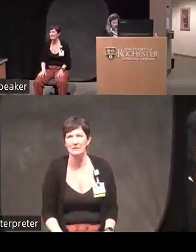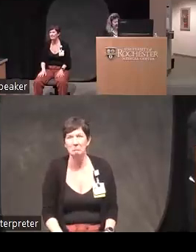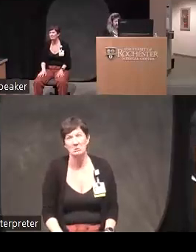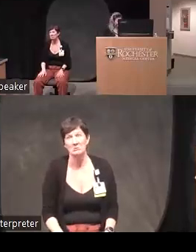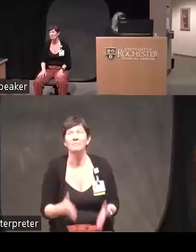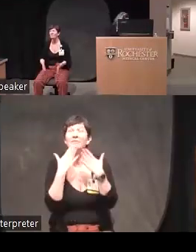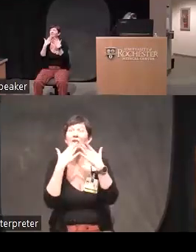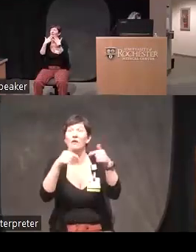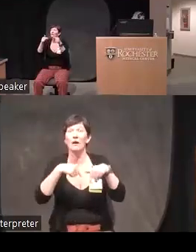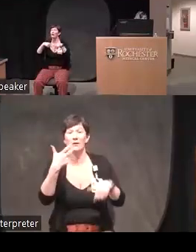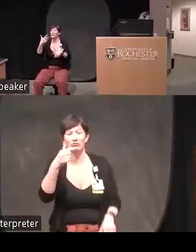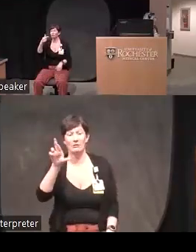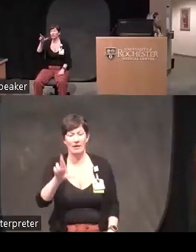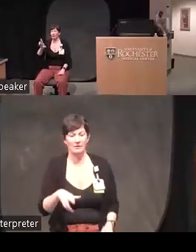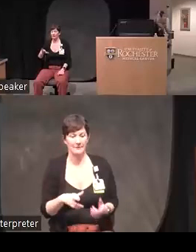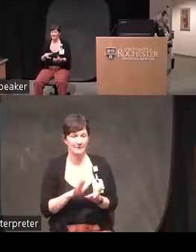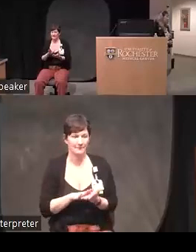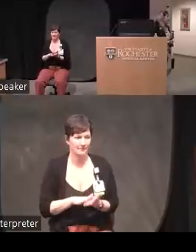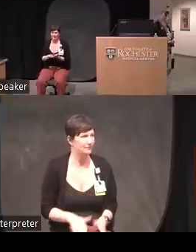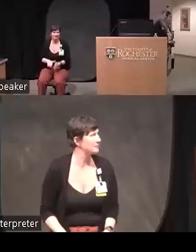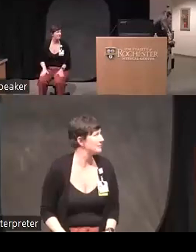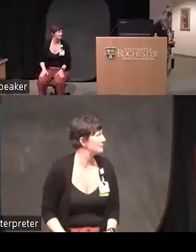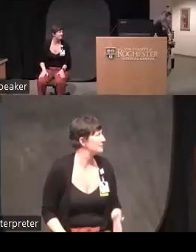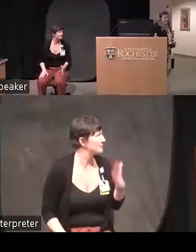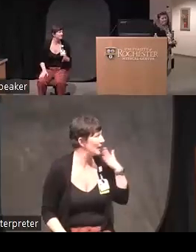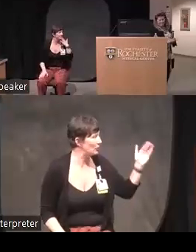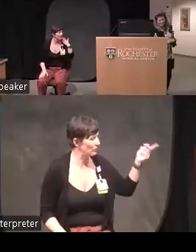this Grand Rounds. Thank you. Thank you for coming. Oh, my pleasure.